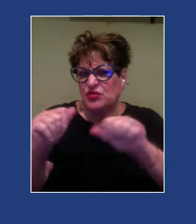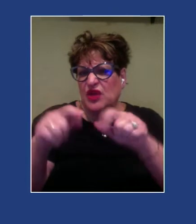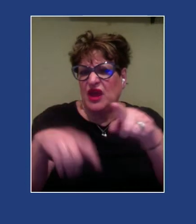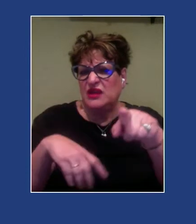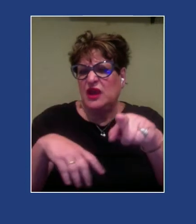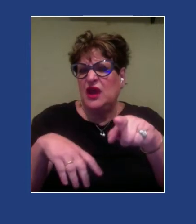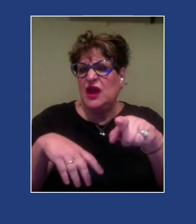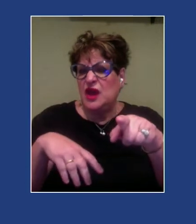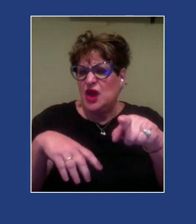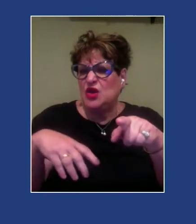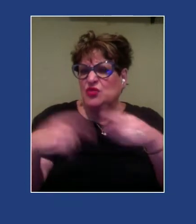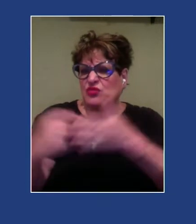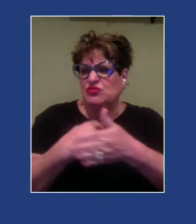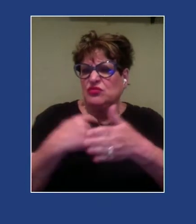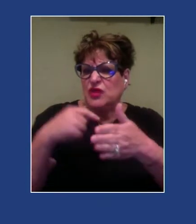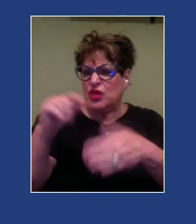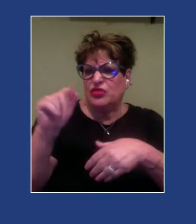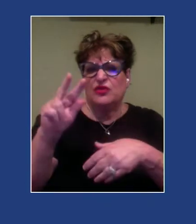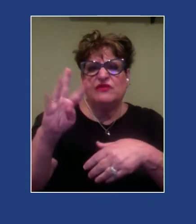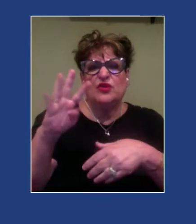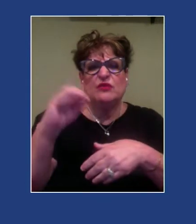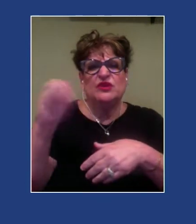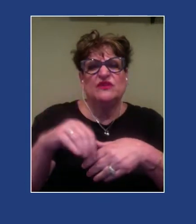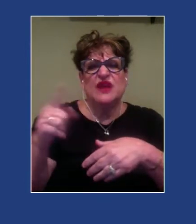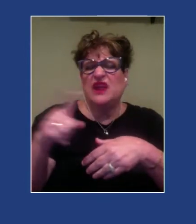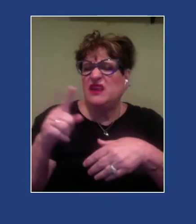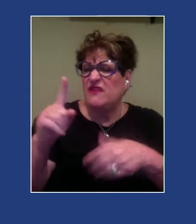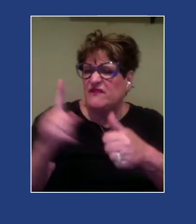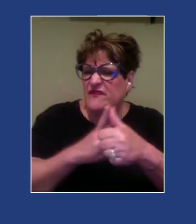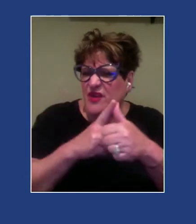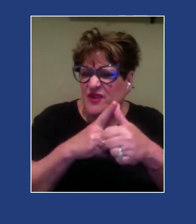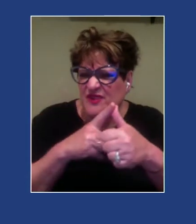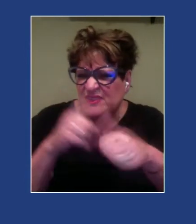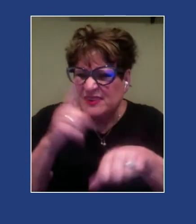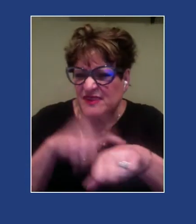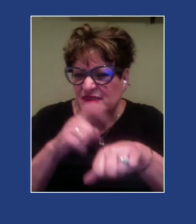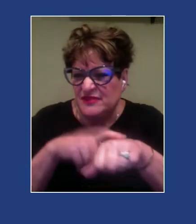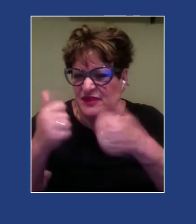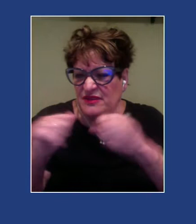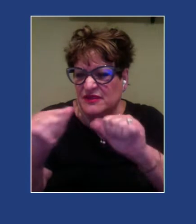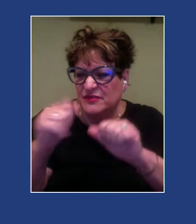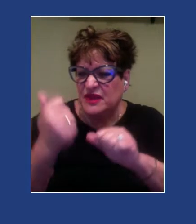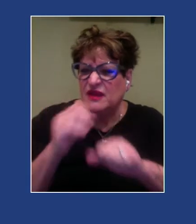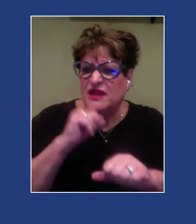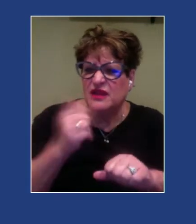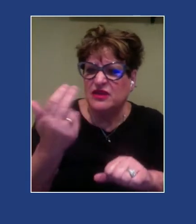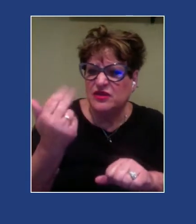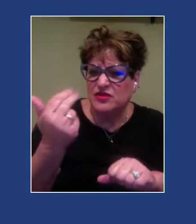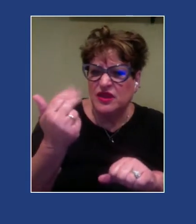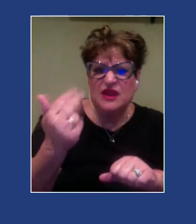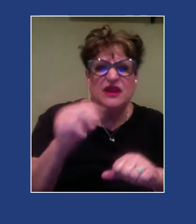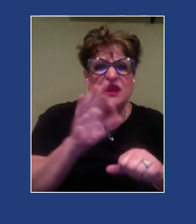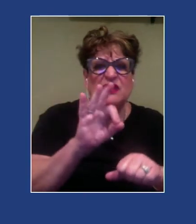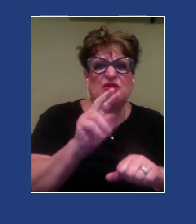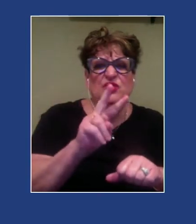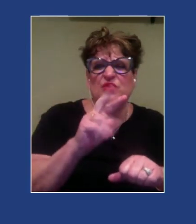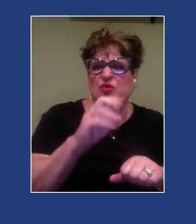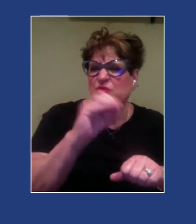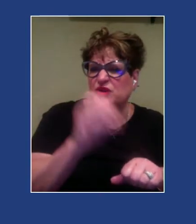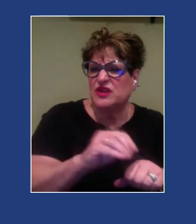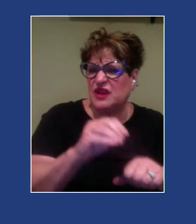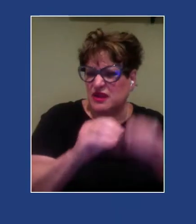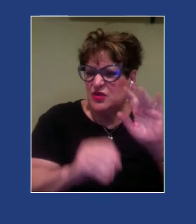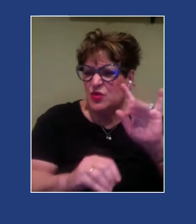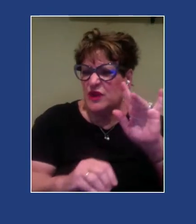life, 34% had their first attempt by age 13 and 92% by age 25. So those of you who work with trans and gender